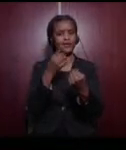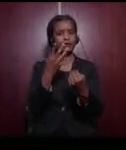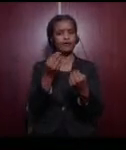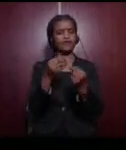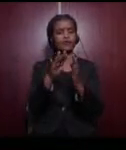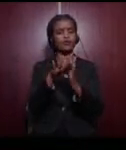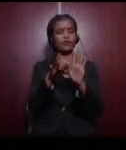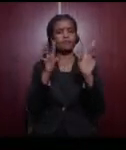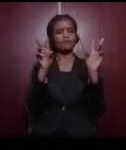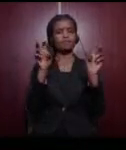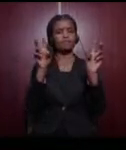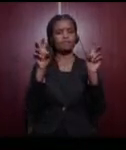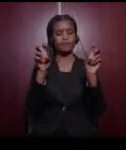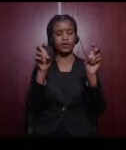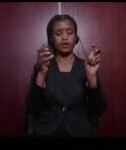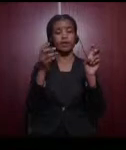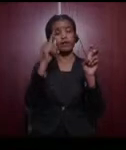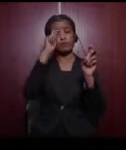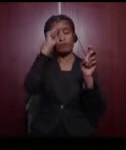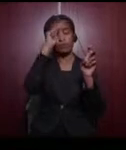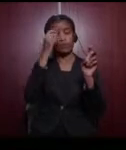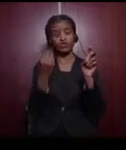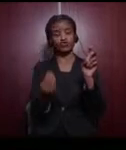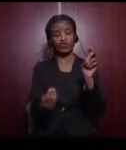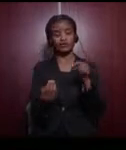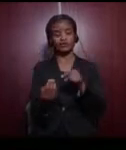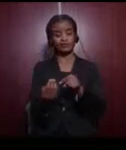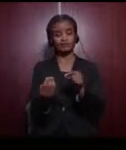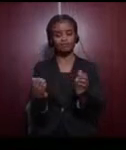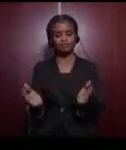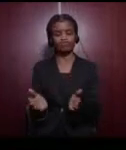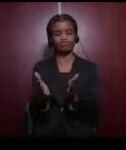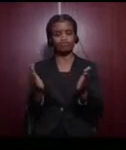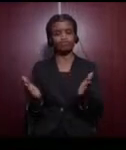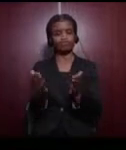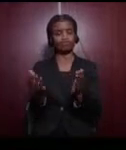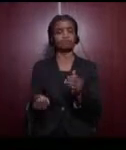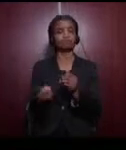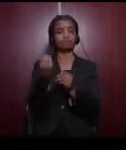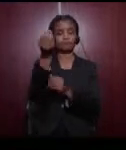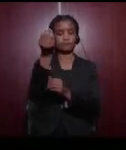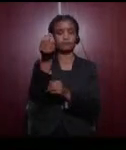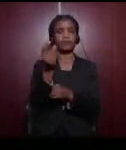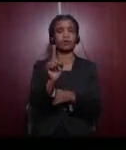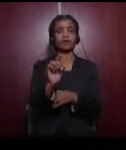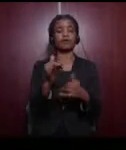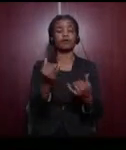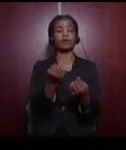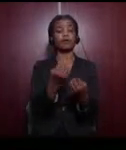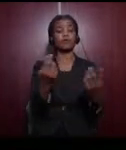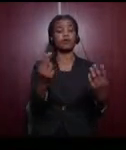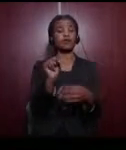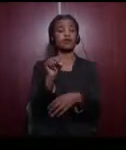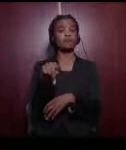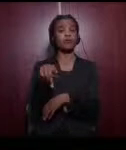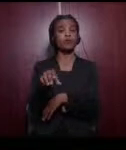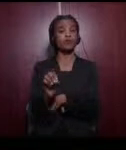everything. So you find good right now, they are active NPOs, but they are challenged in getting funds.